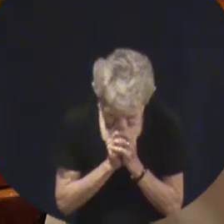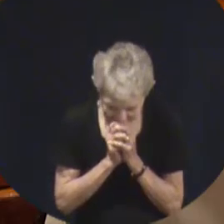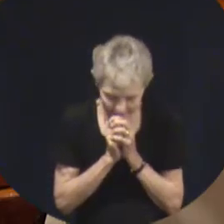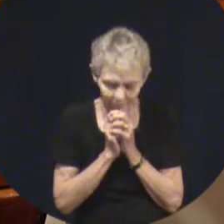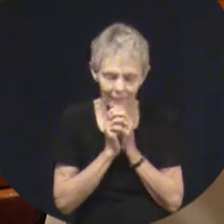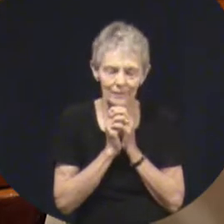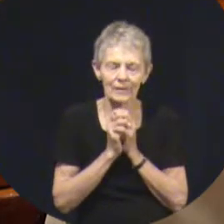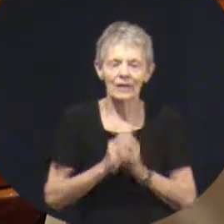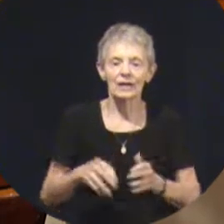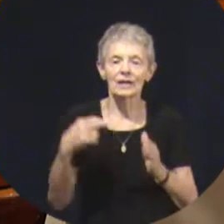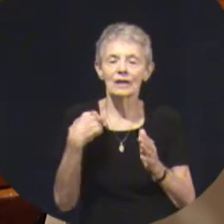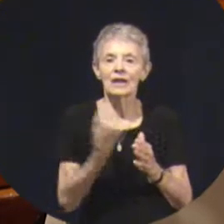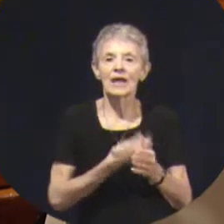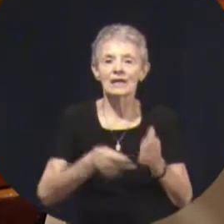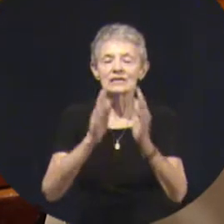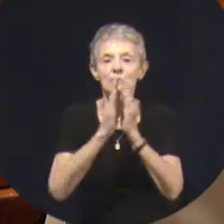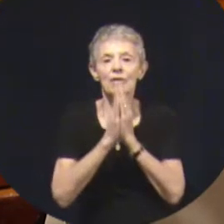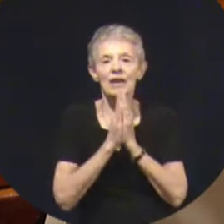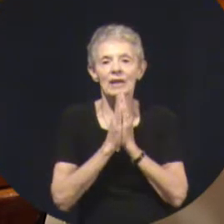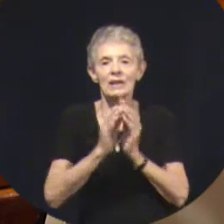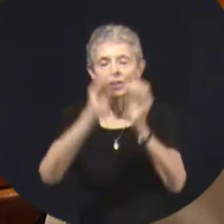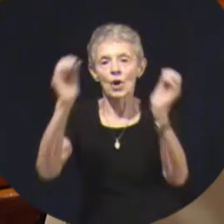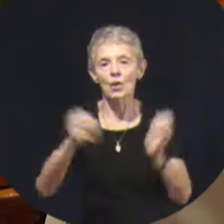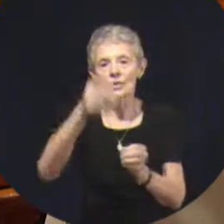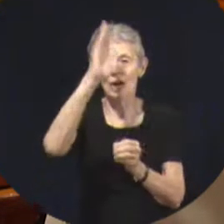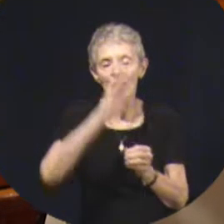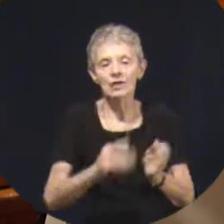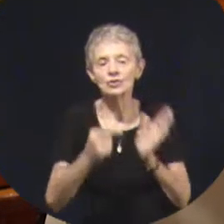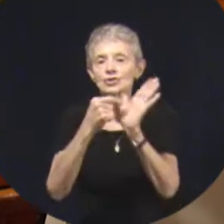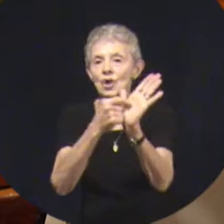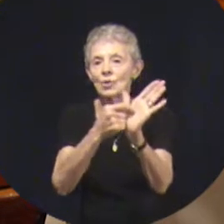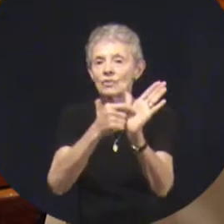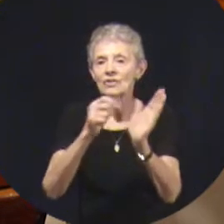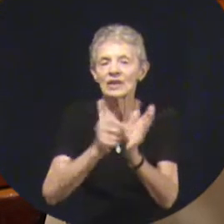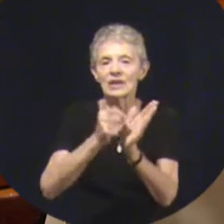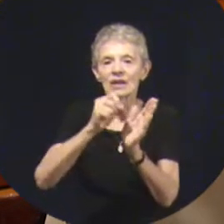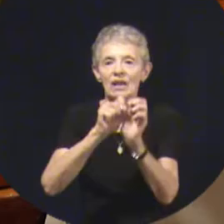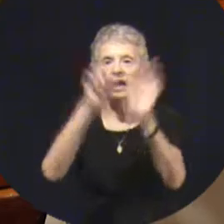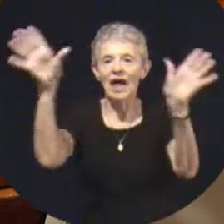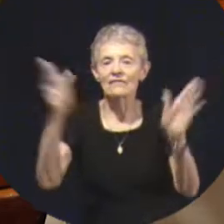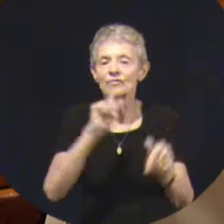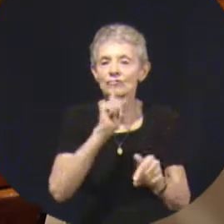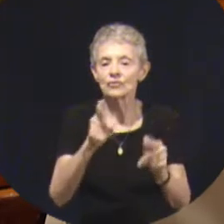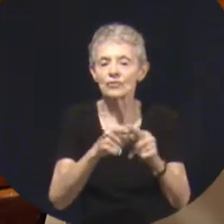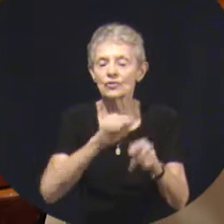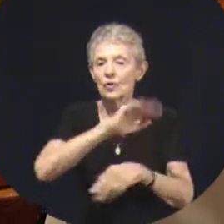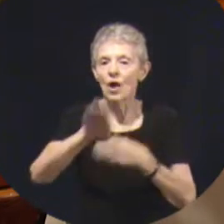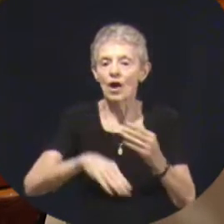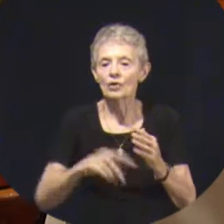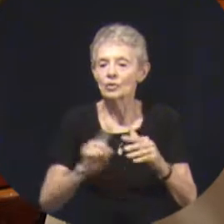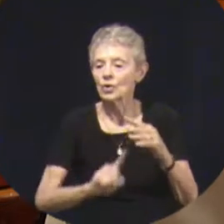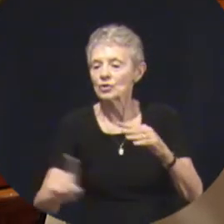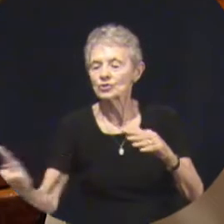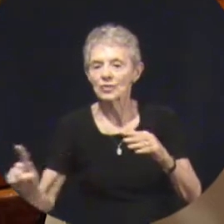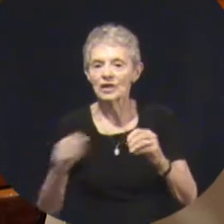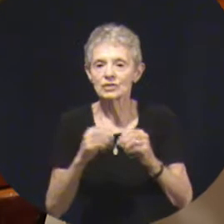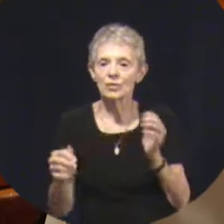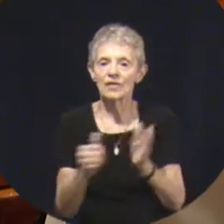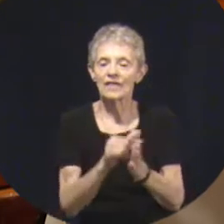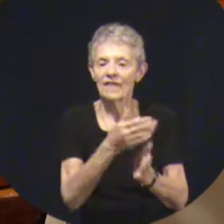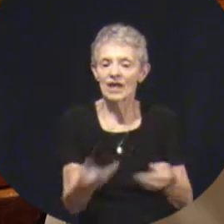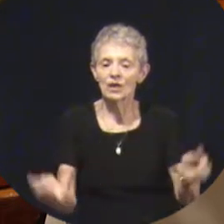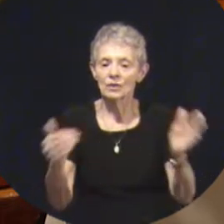Let us pray. O God, who show the light of your truth to those who go astray, so that they may return to